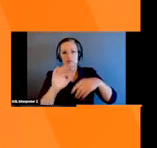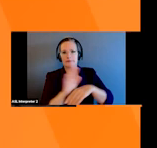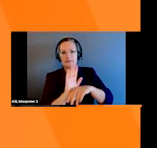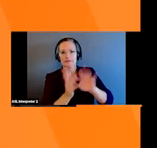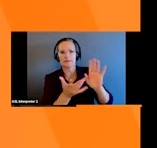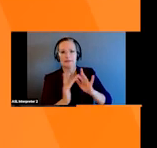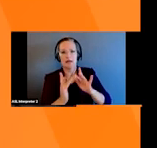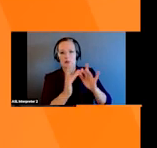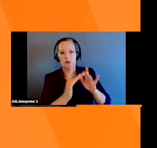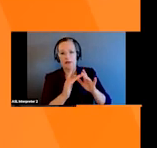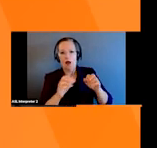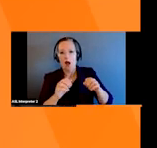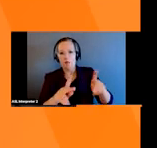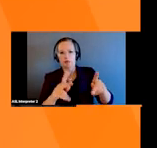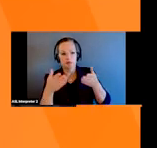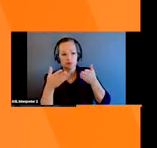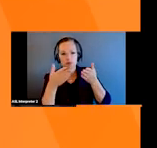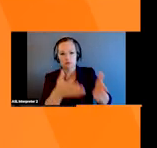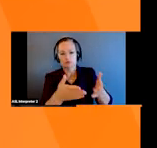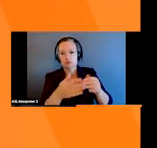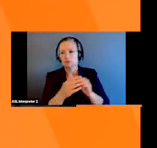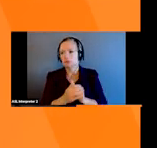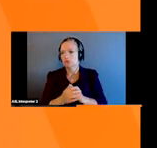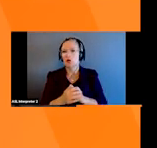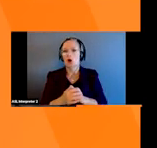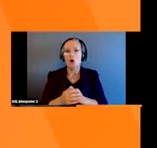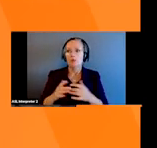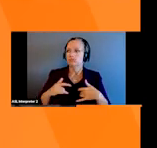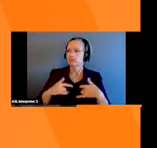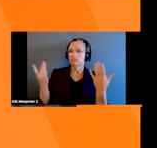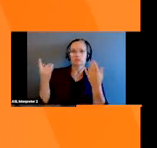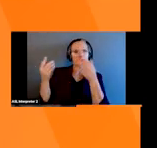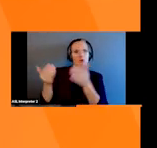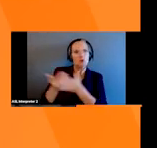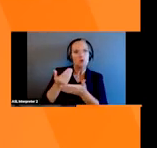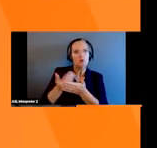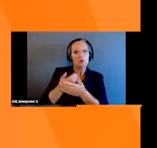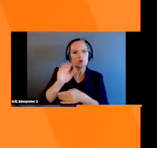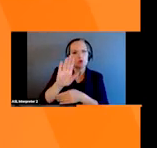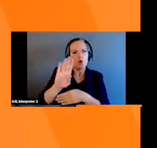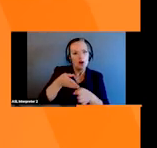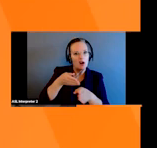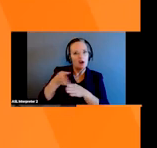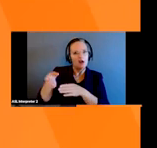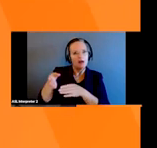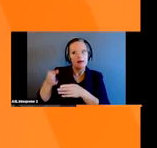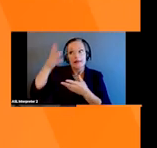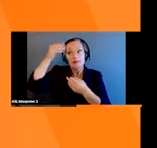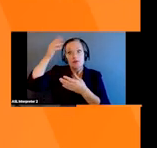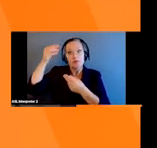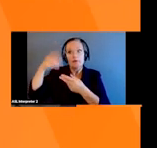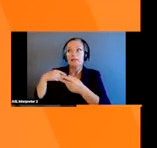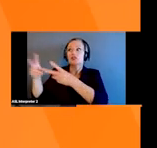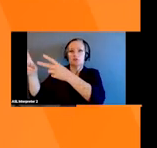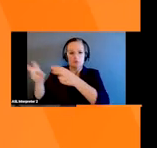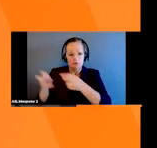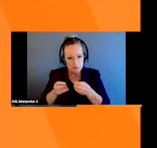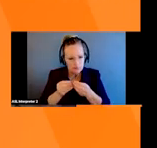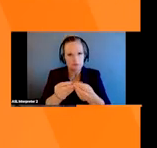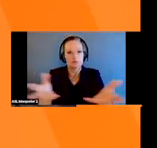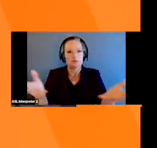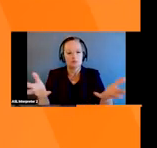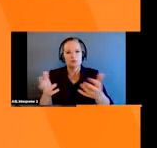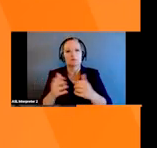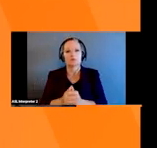you're talking about industry news, I would release that from the business account. And then I would also go through your personal account and like